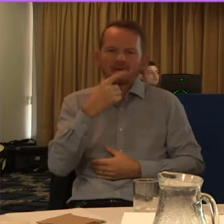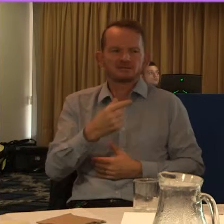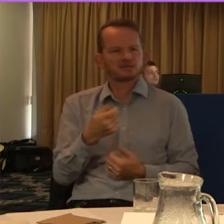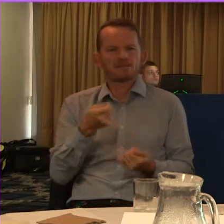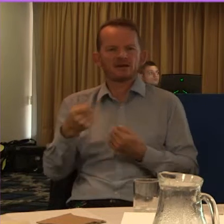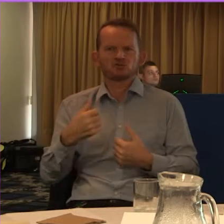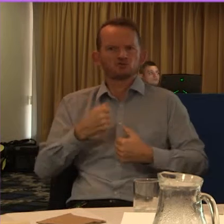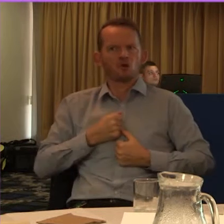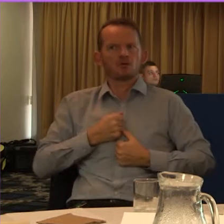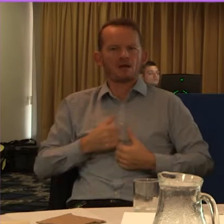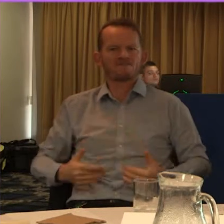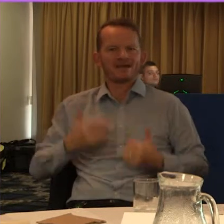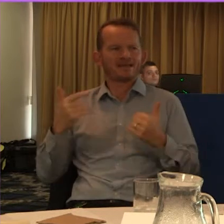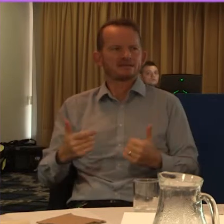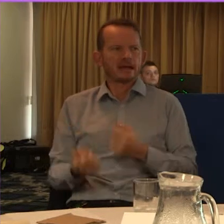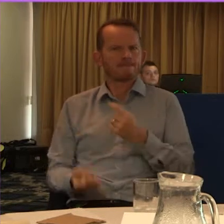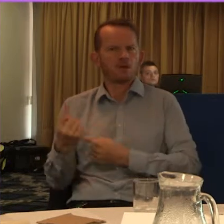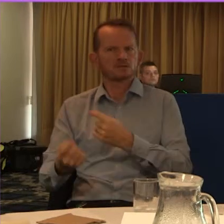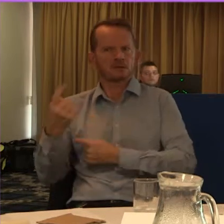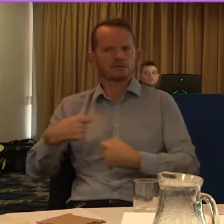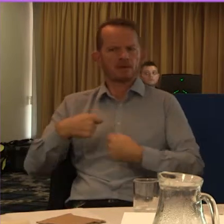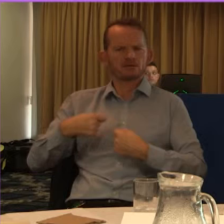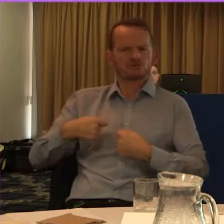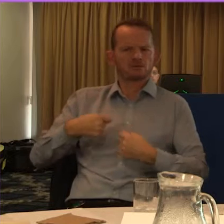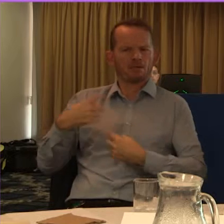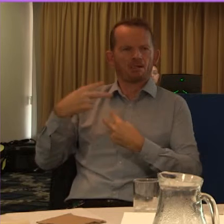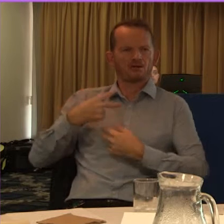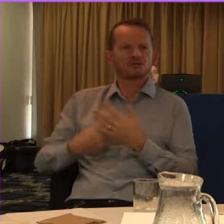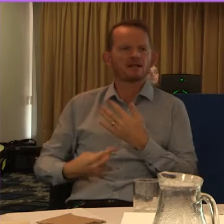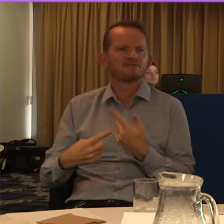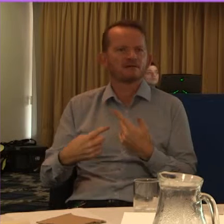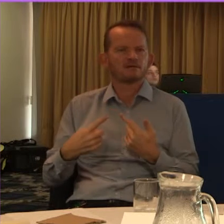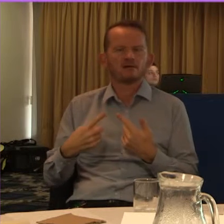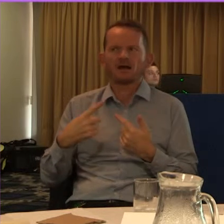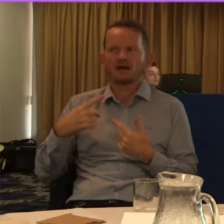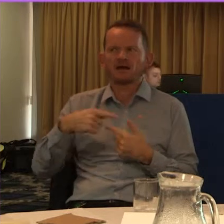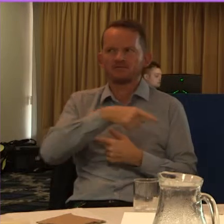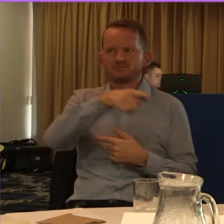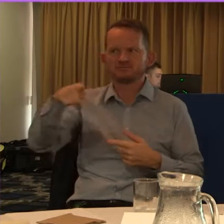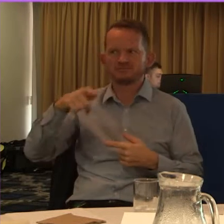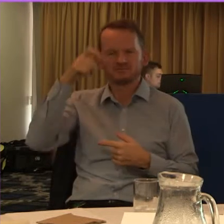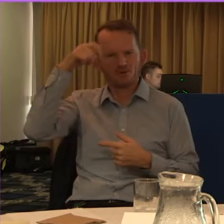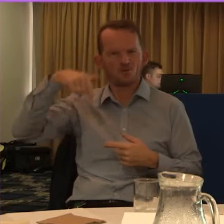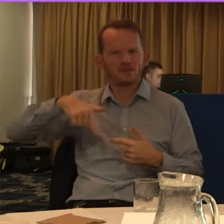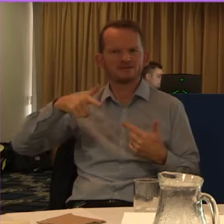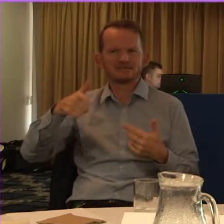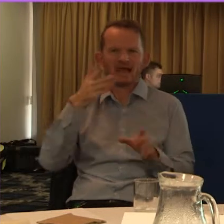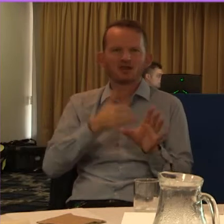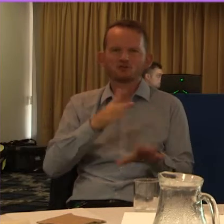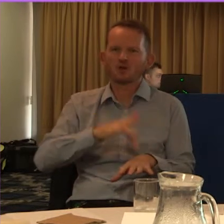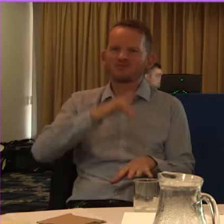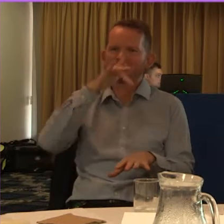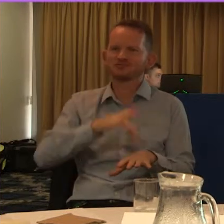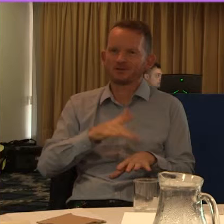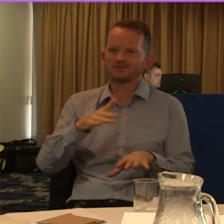capacity to manage strong feelings and impulses. I think this probably again sounds quite familiar to us all as